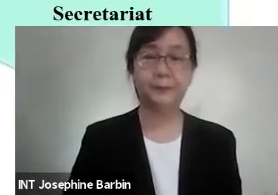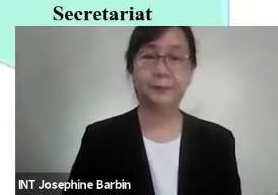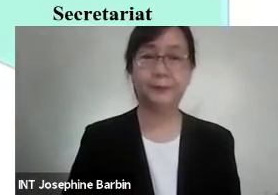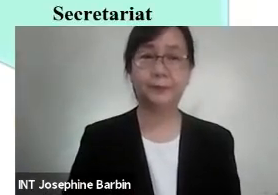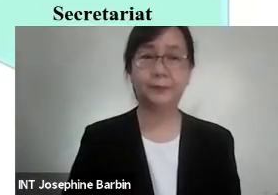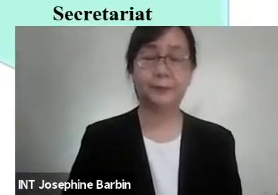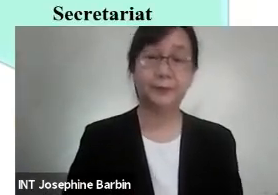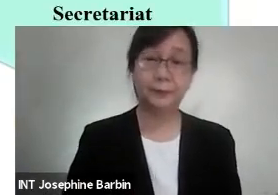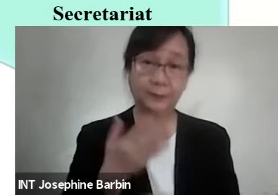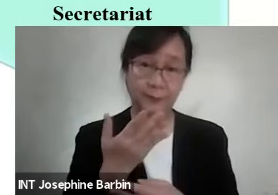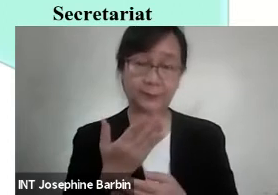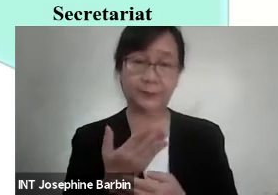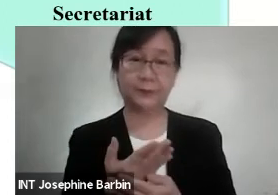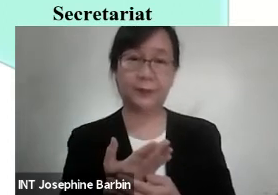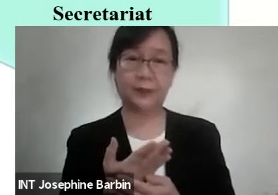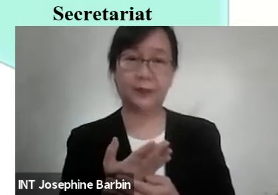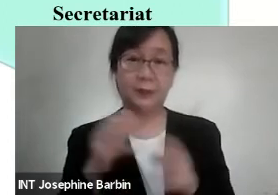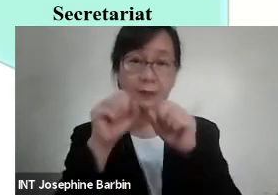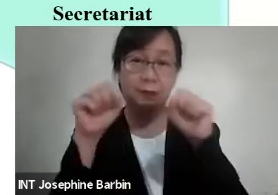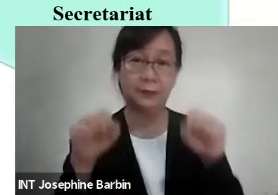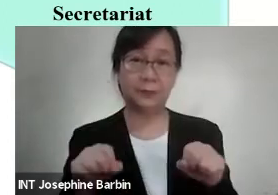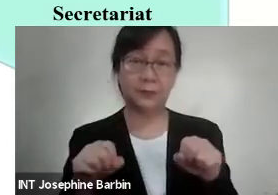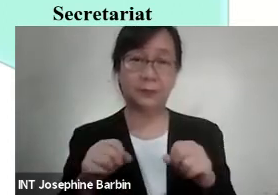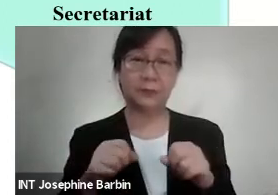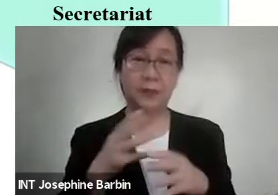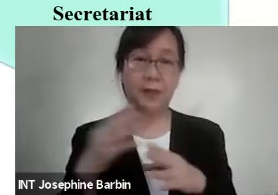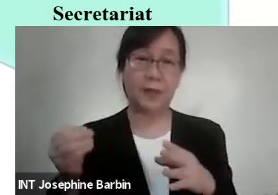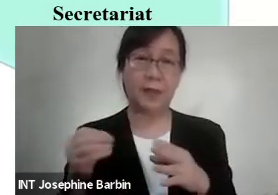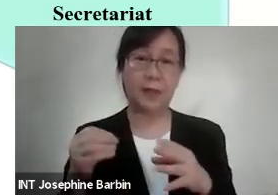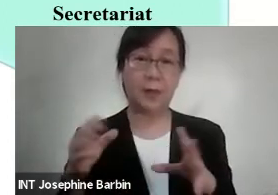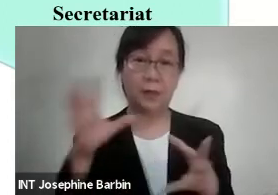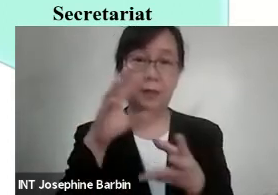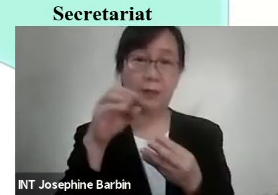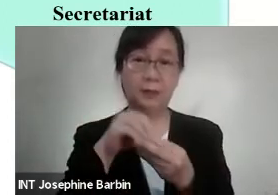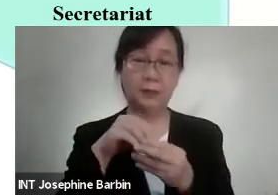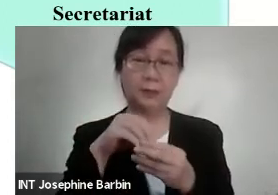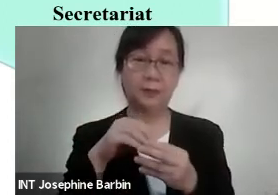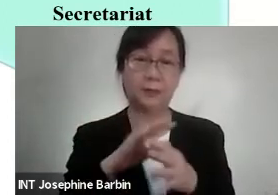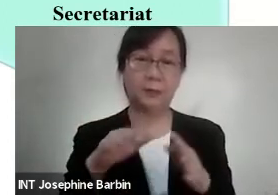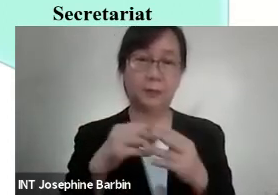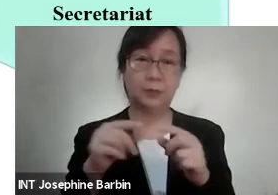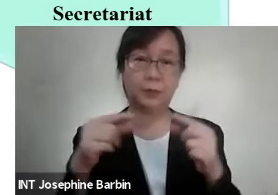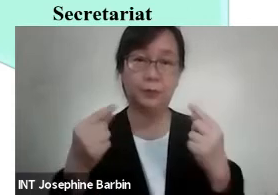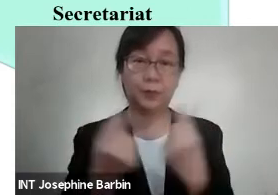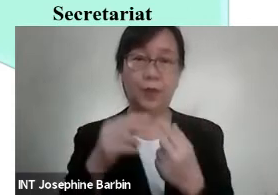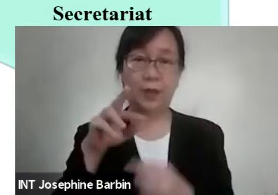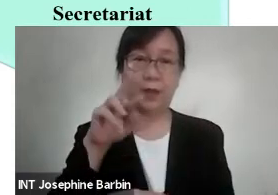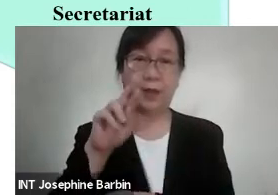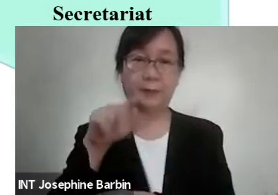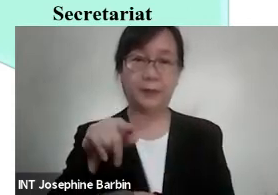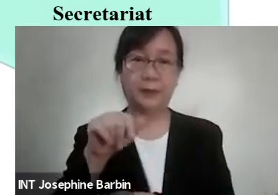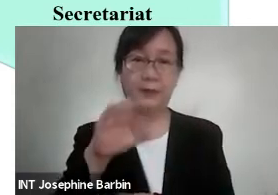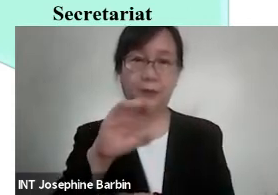This is the the structure and composition of the technical working group on RPA